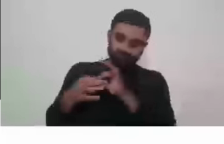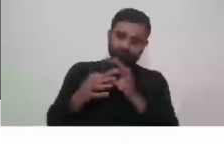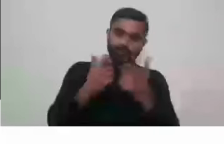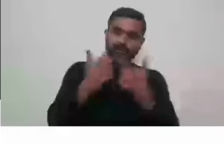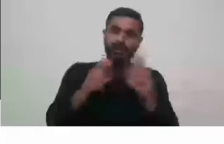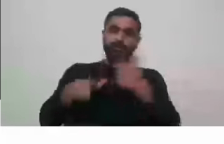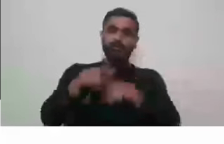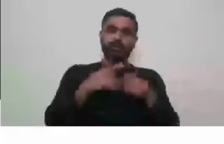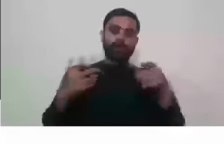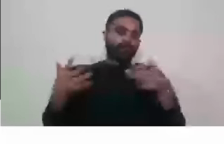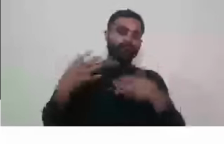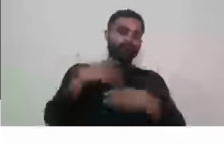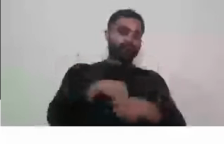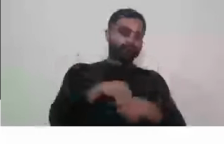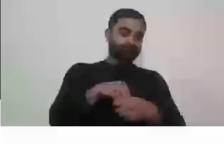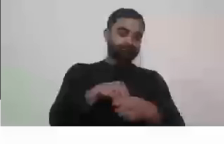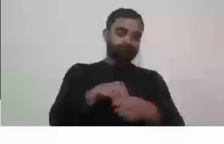multilingualism.